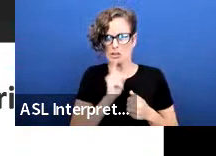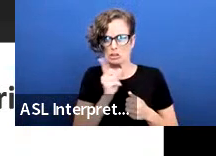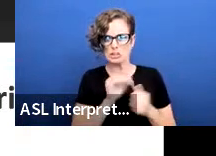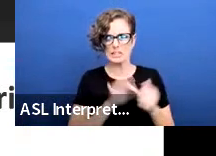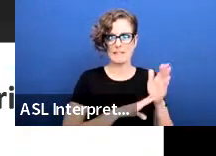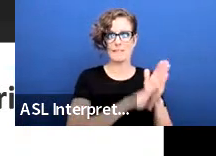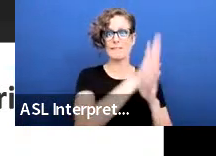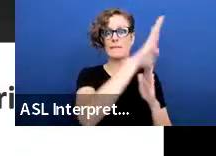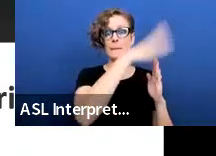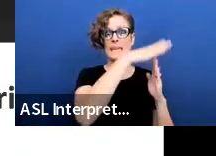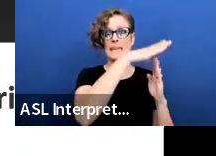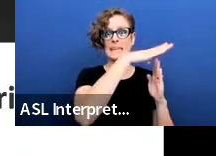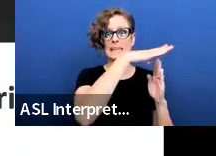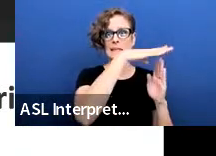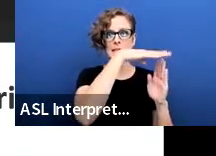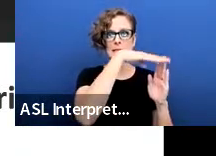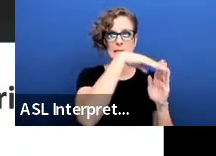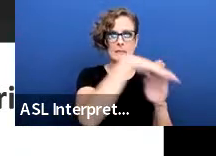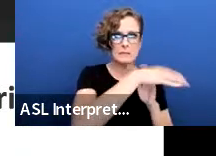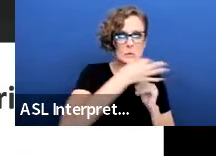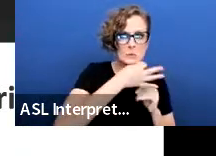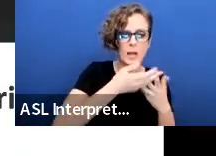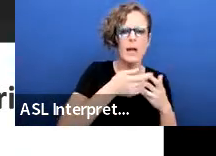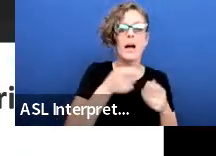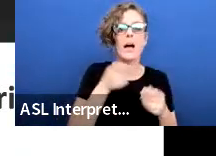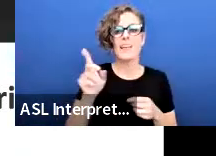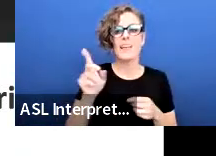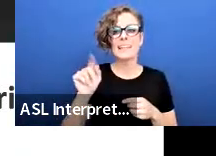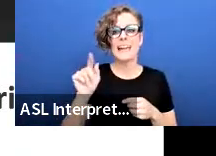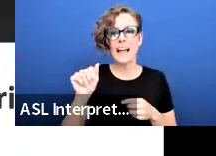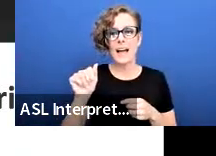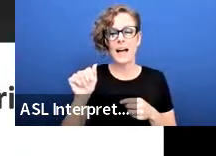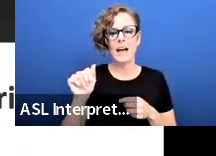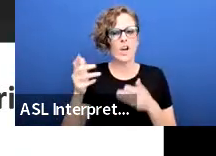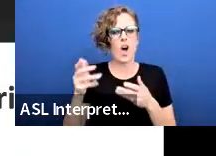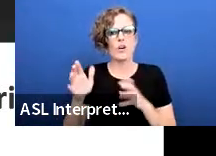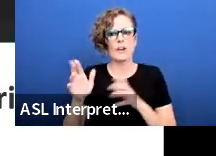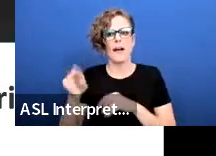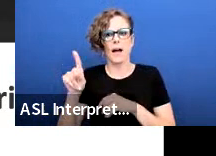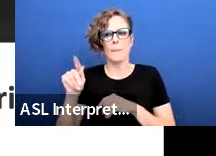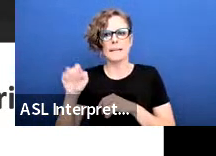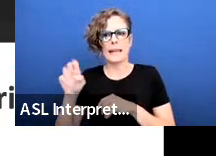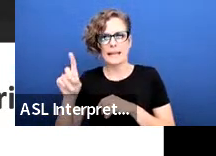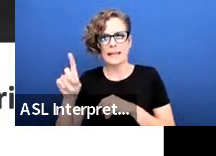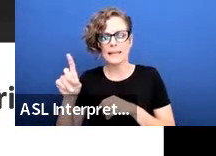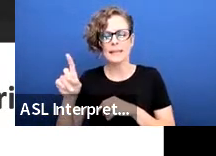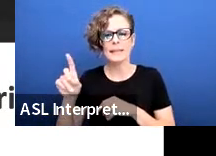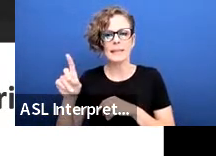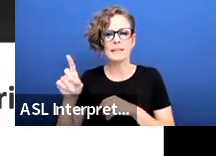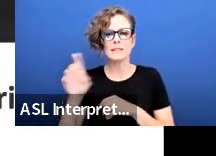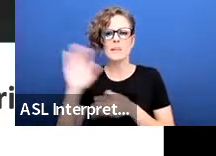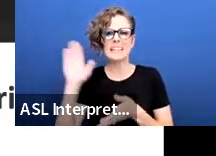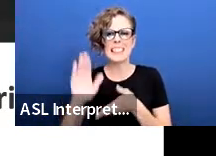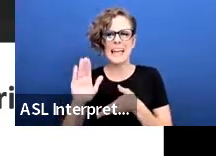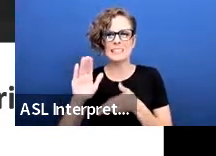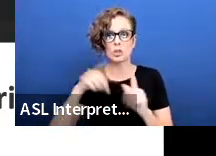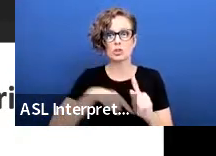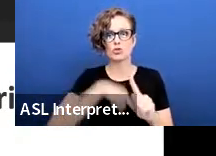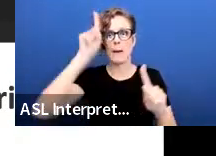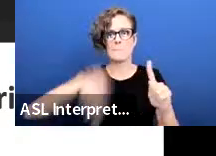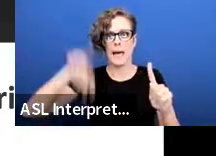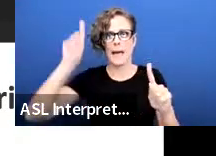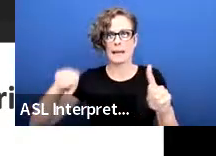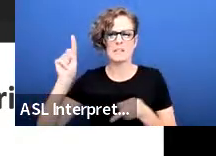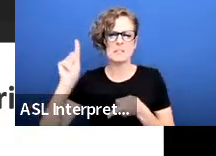yet. They've updated this data. It doesn't look quite as dramatic when you have a few more data points, but nevertheless, a lot of COVID around